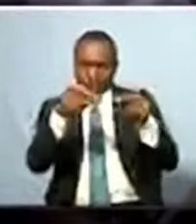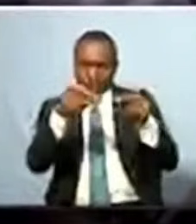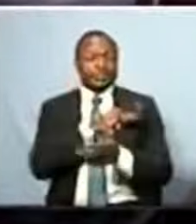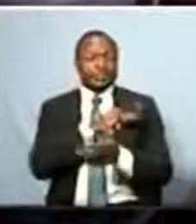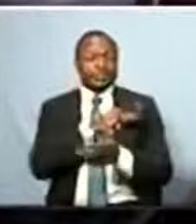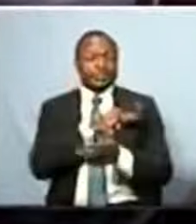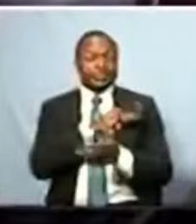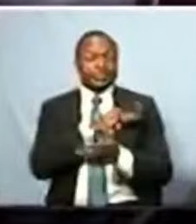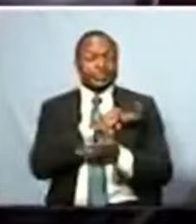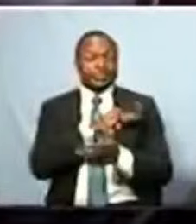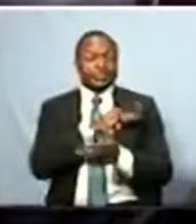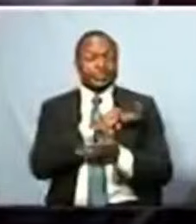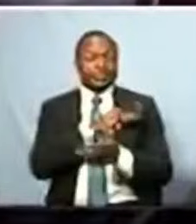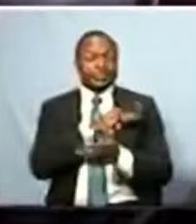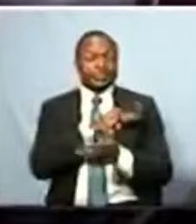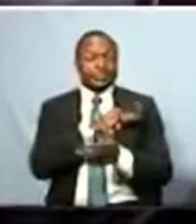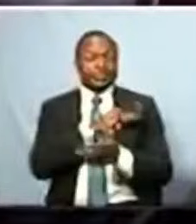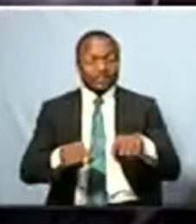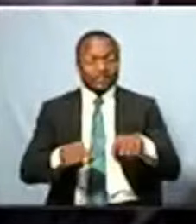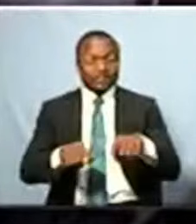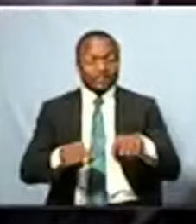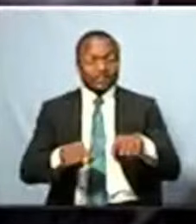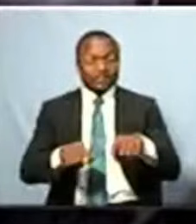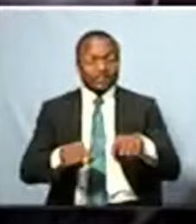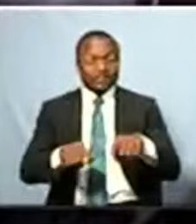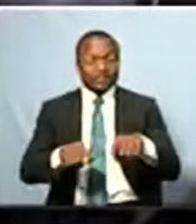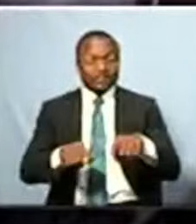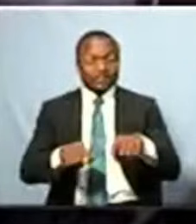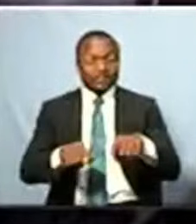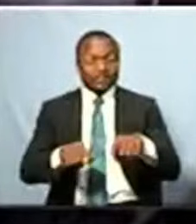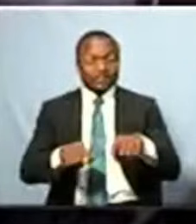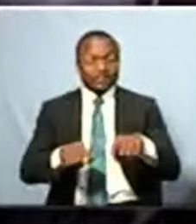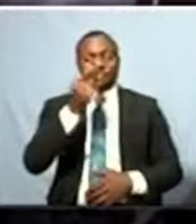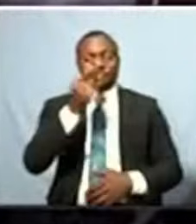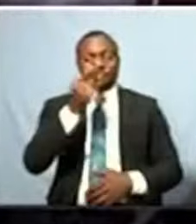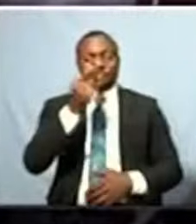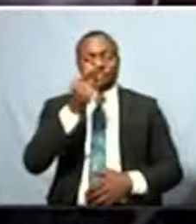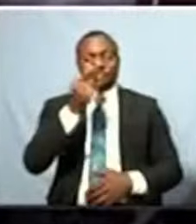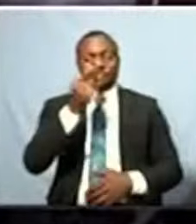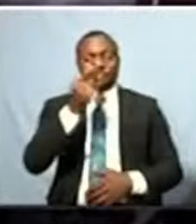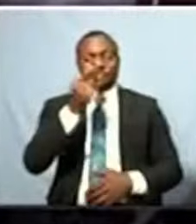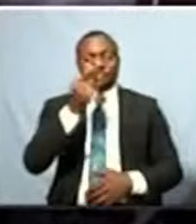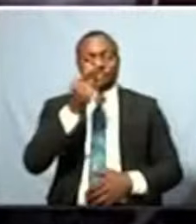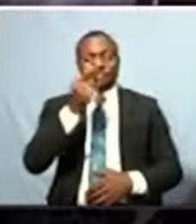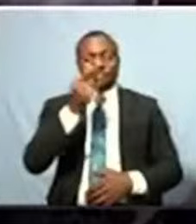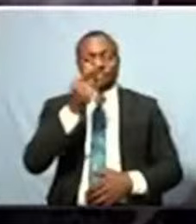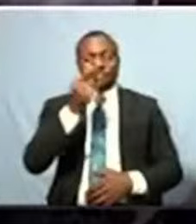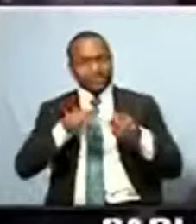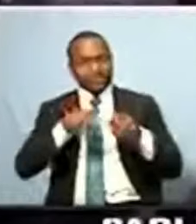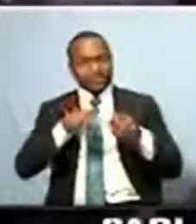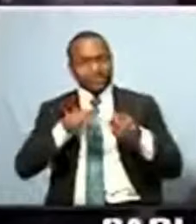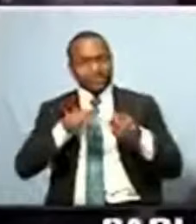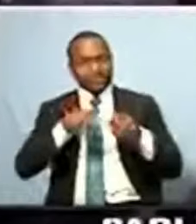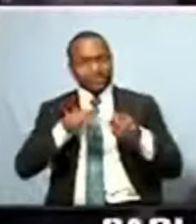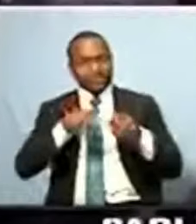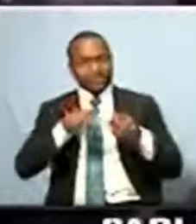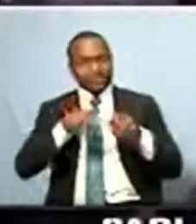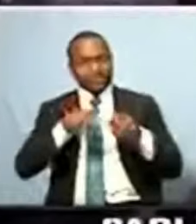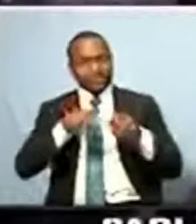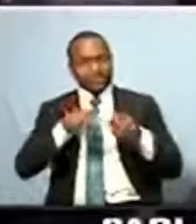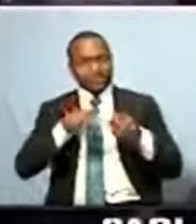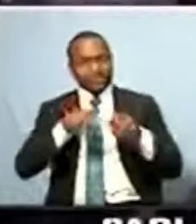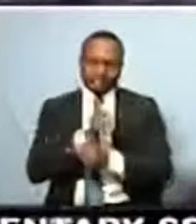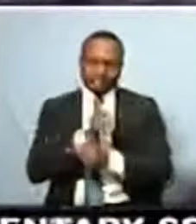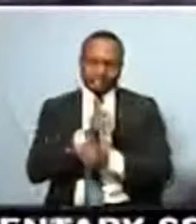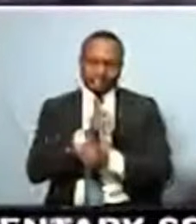presume it's across the country with a view of looking at them. And to get that response, I would